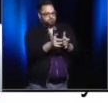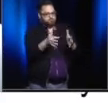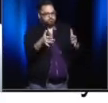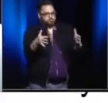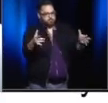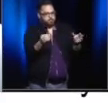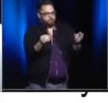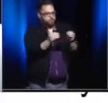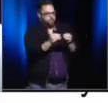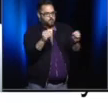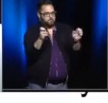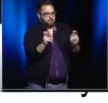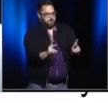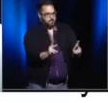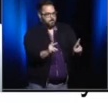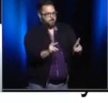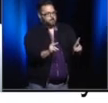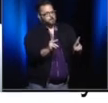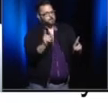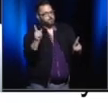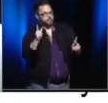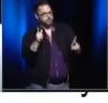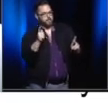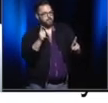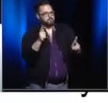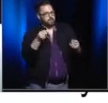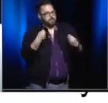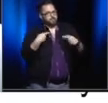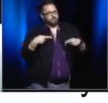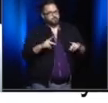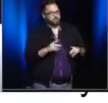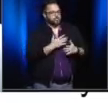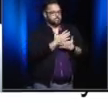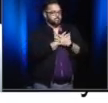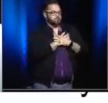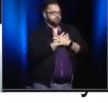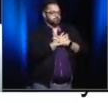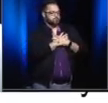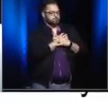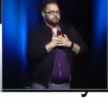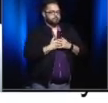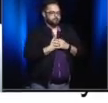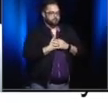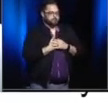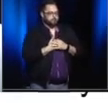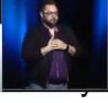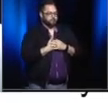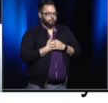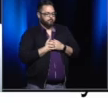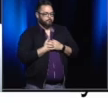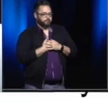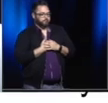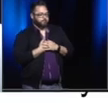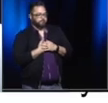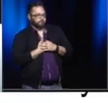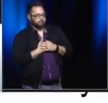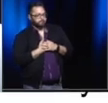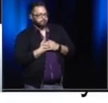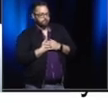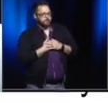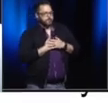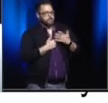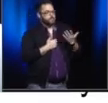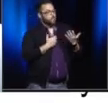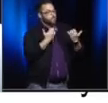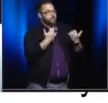So what about the fishing risk? Well, it's not zero, it's never zero. Even though the set net and trawl fishing is banned